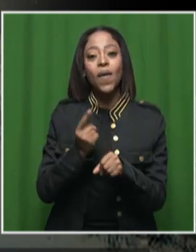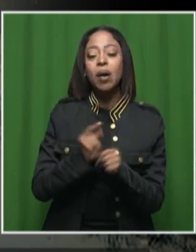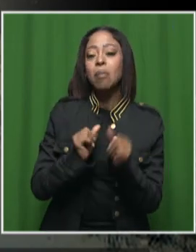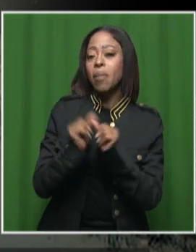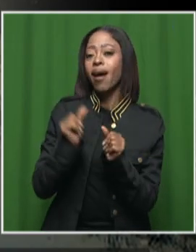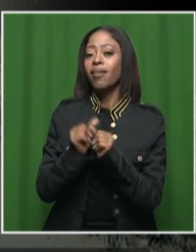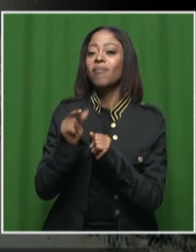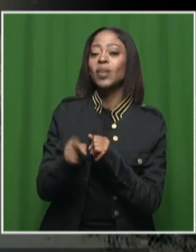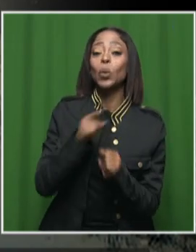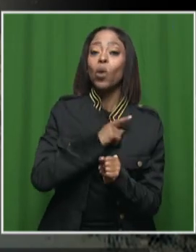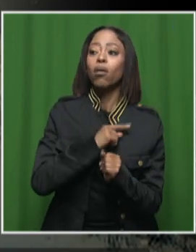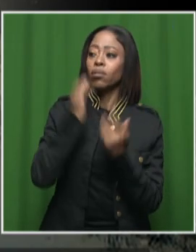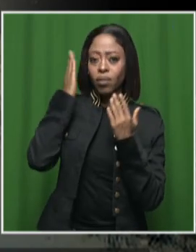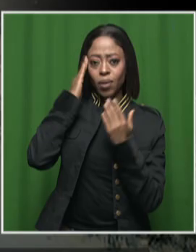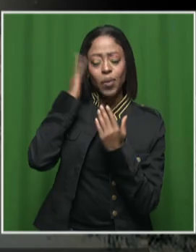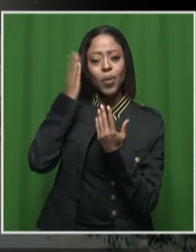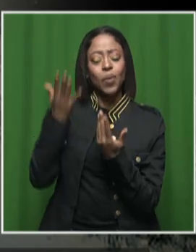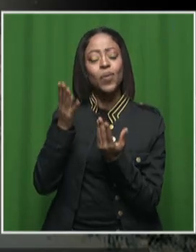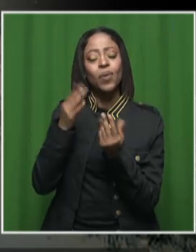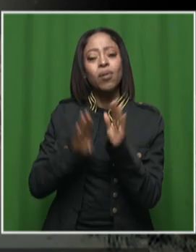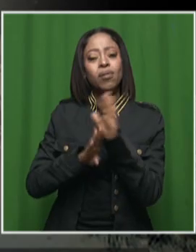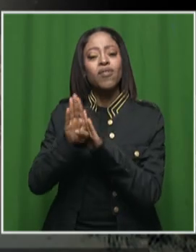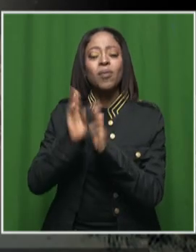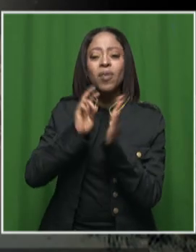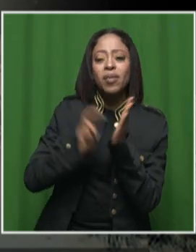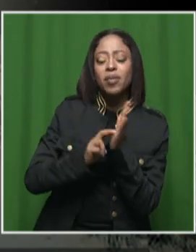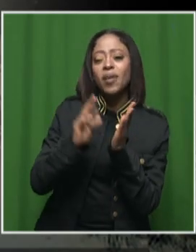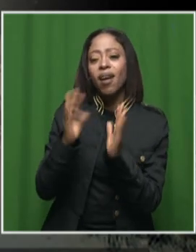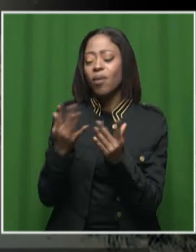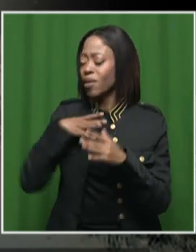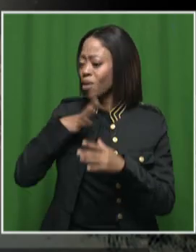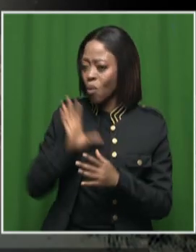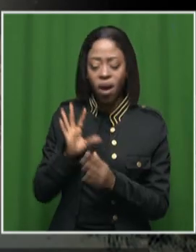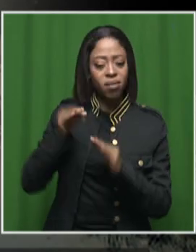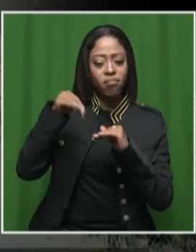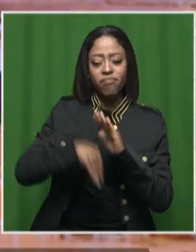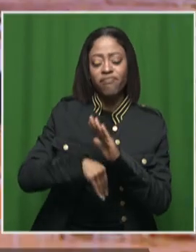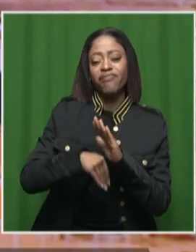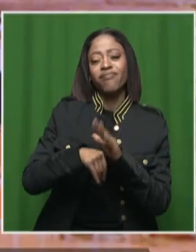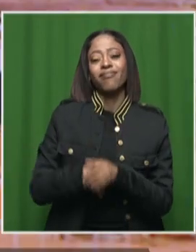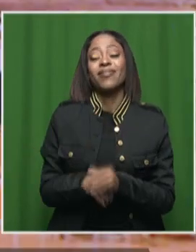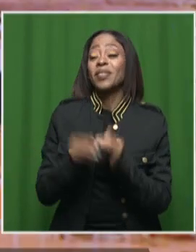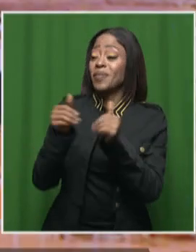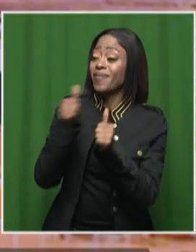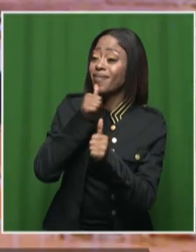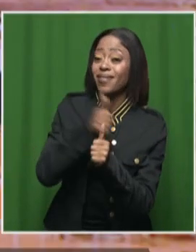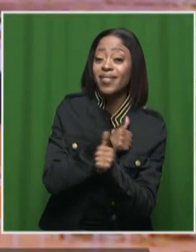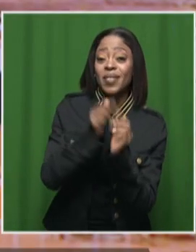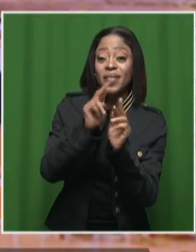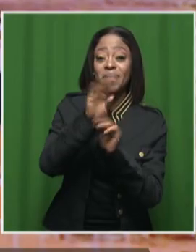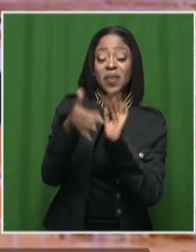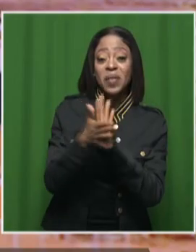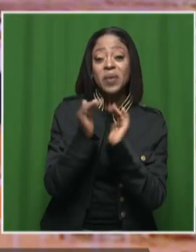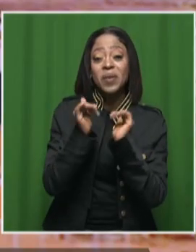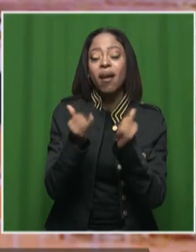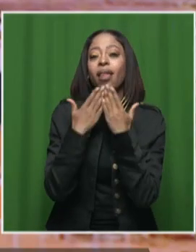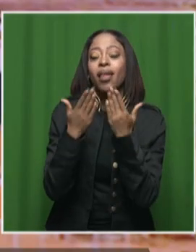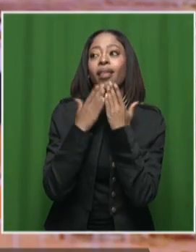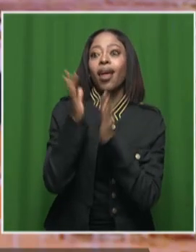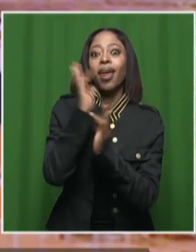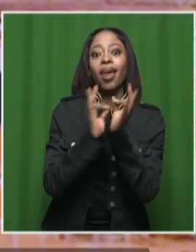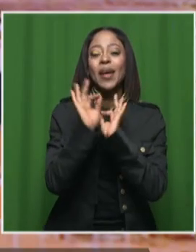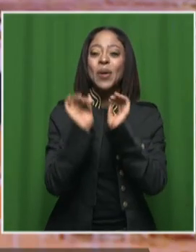better, because they know what progress looks like and they don't want to see reversals. Well, good luck. I hope it goes well. Thanks for highlighting those things